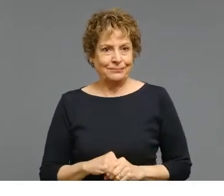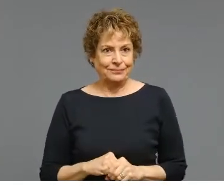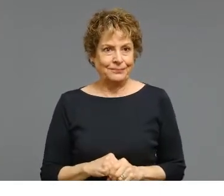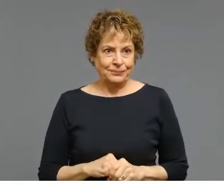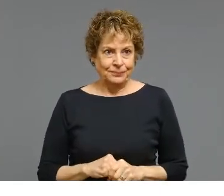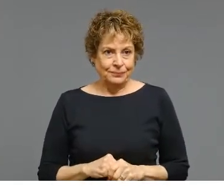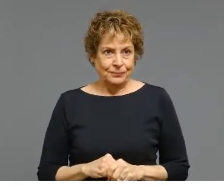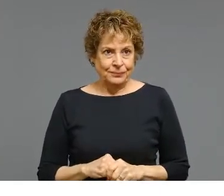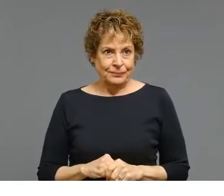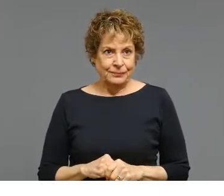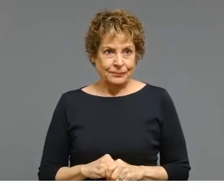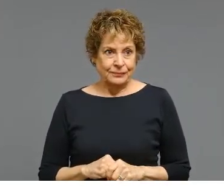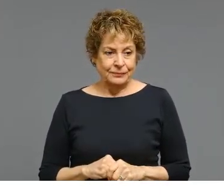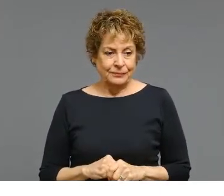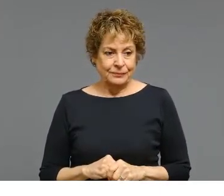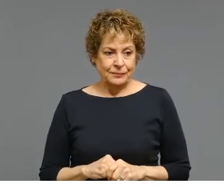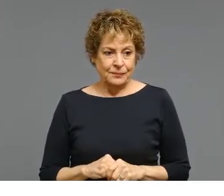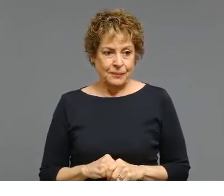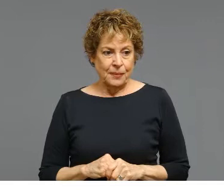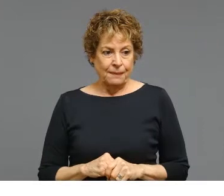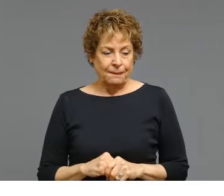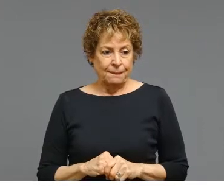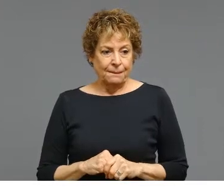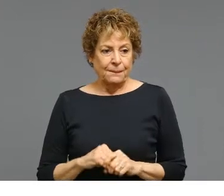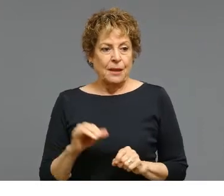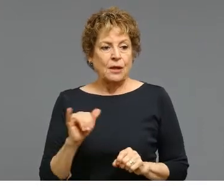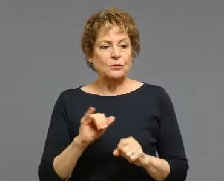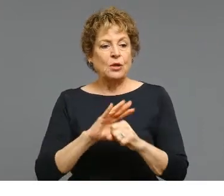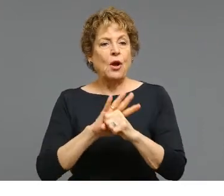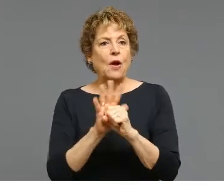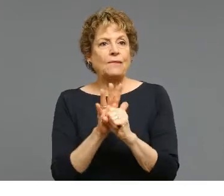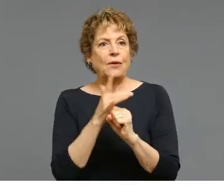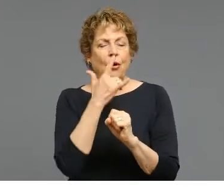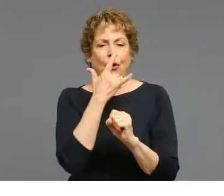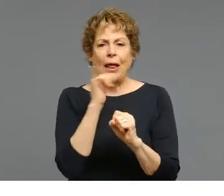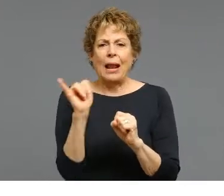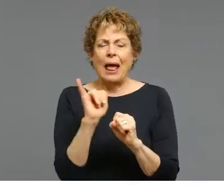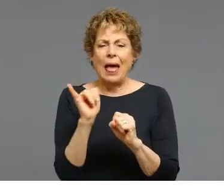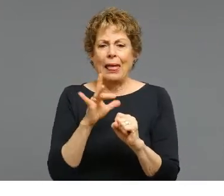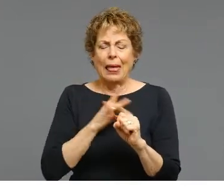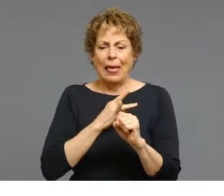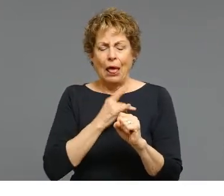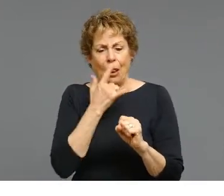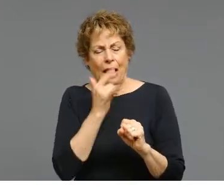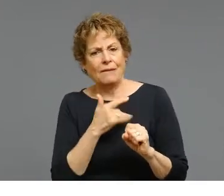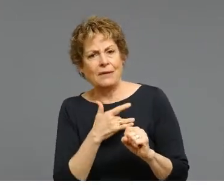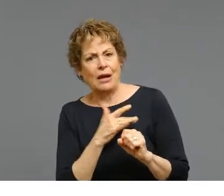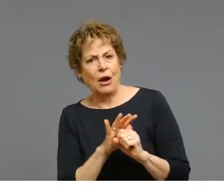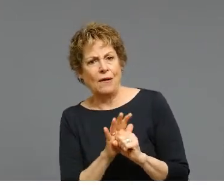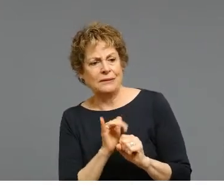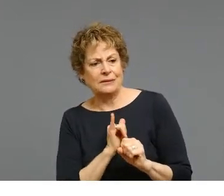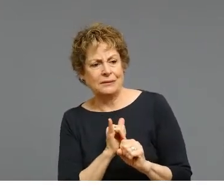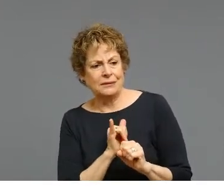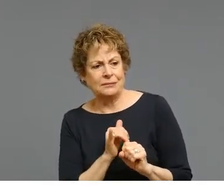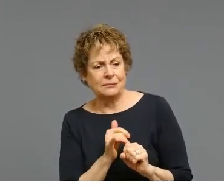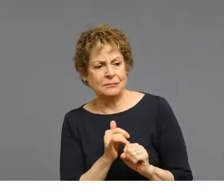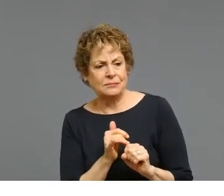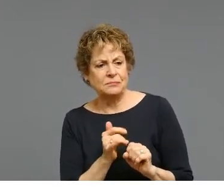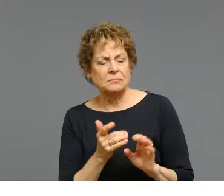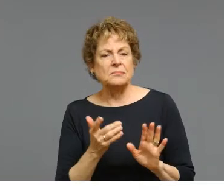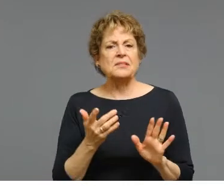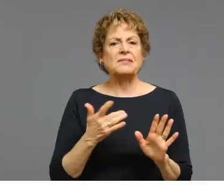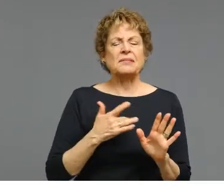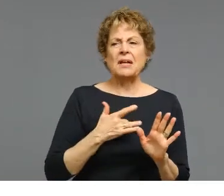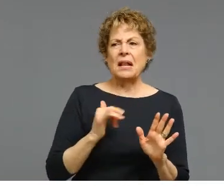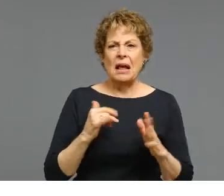And then we always look at our COVID-like illness, our syndromic surveillance, and you can see that that mirrors relatively well the experience that we've